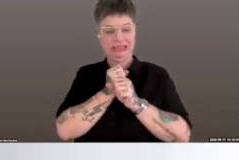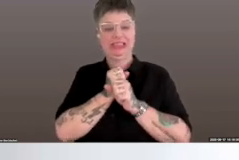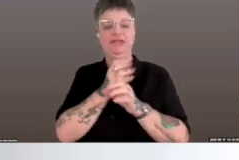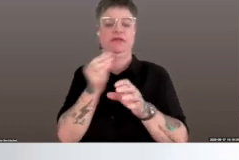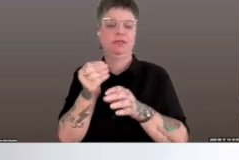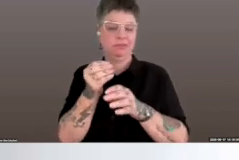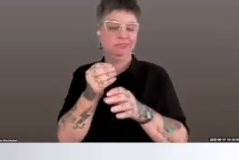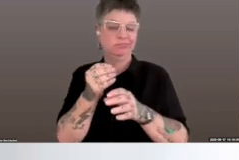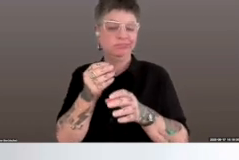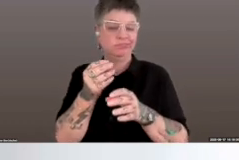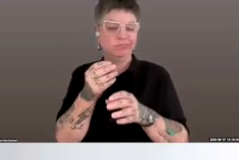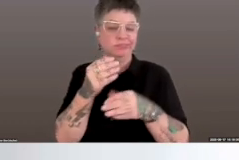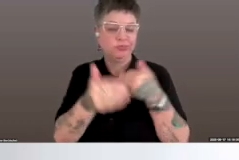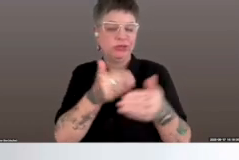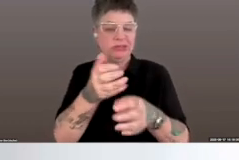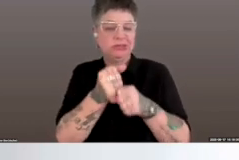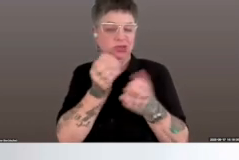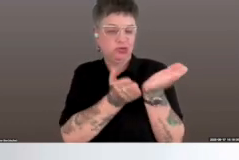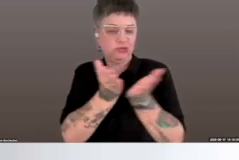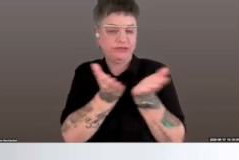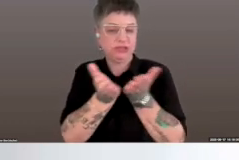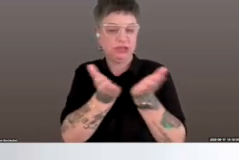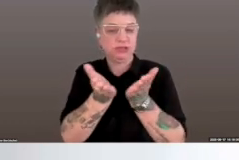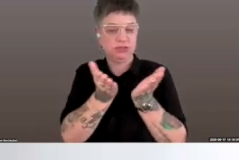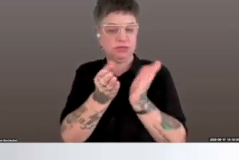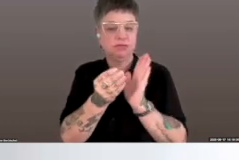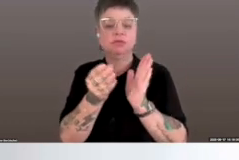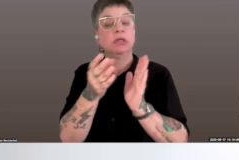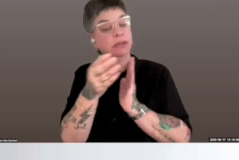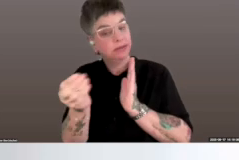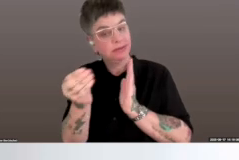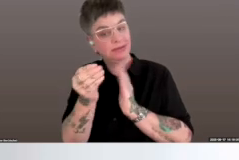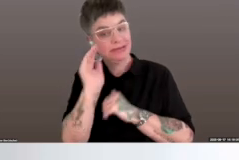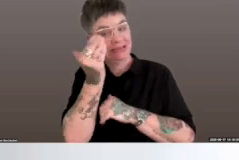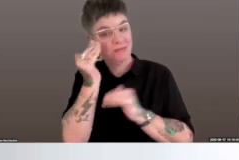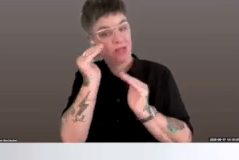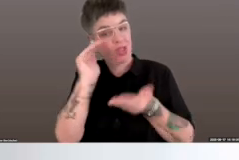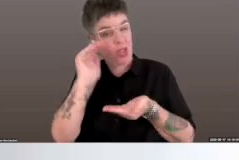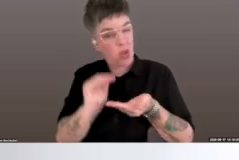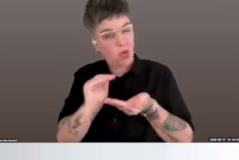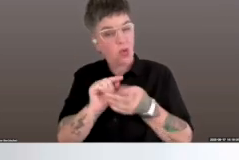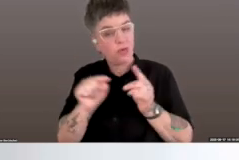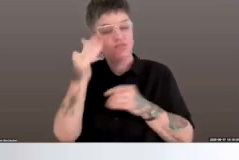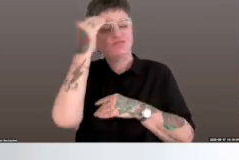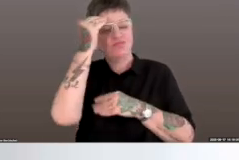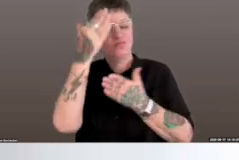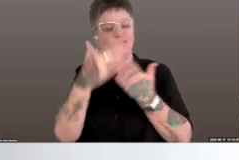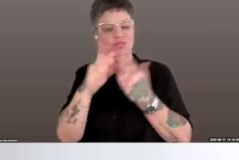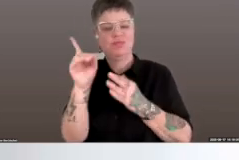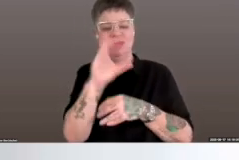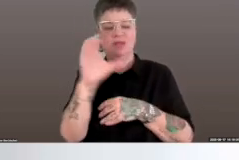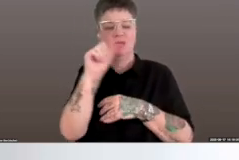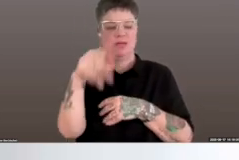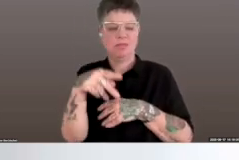services. It should be noted that although 46 projects may seem low, we have to acknowledge that as part of the DCAP